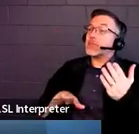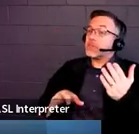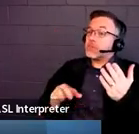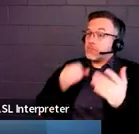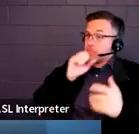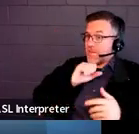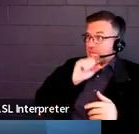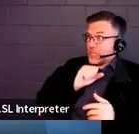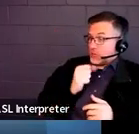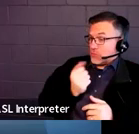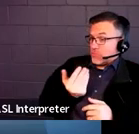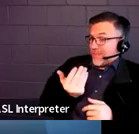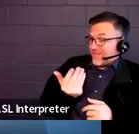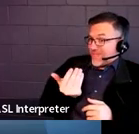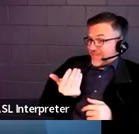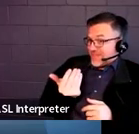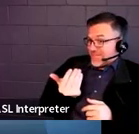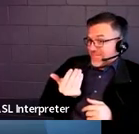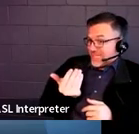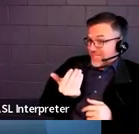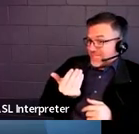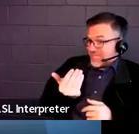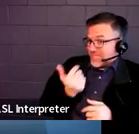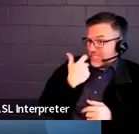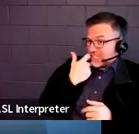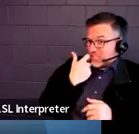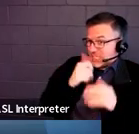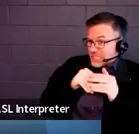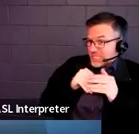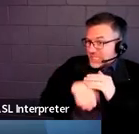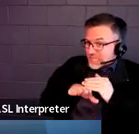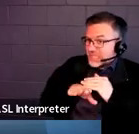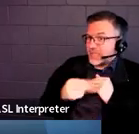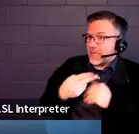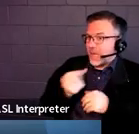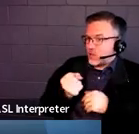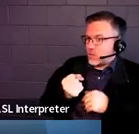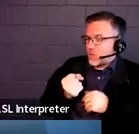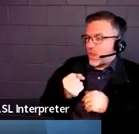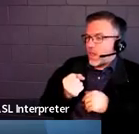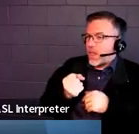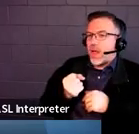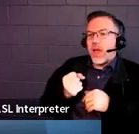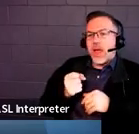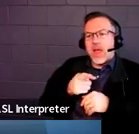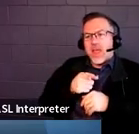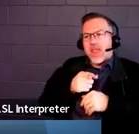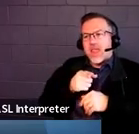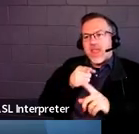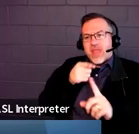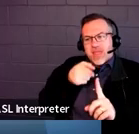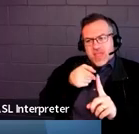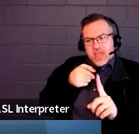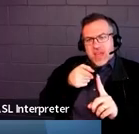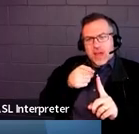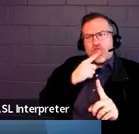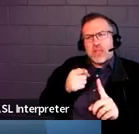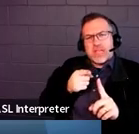15 coming into high school, and they are so progressive in the way that they